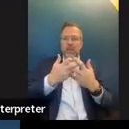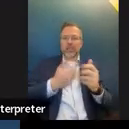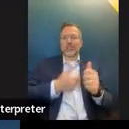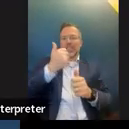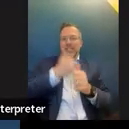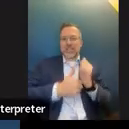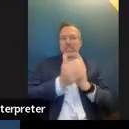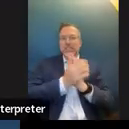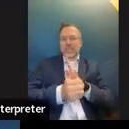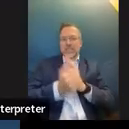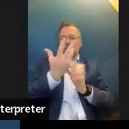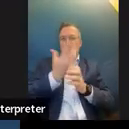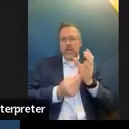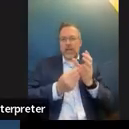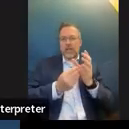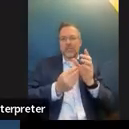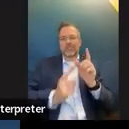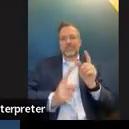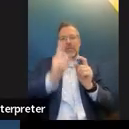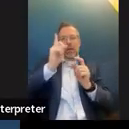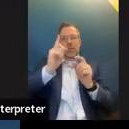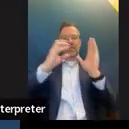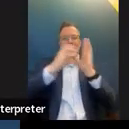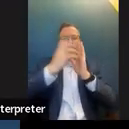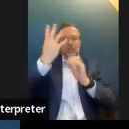4. One-to-one alignment there.